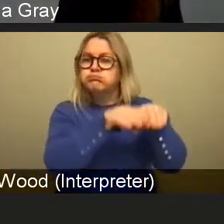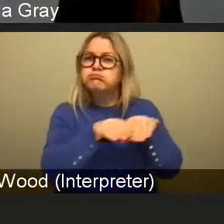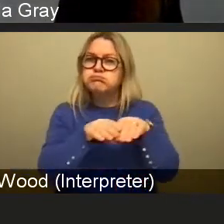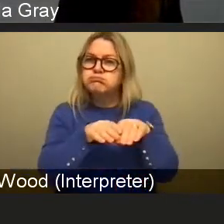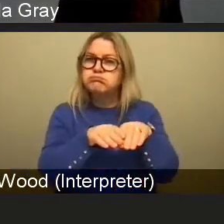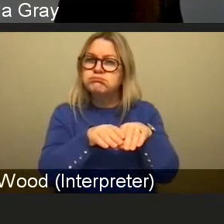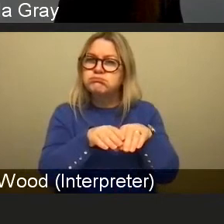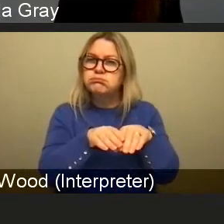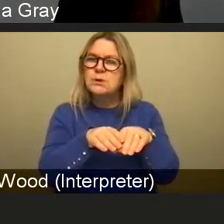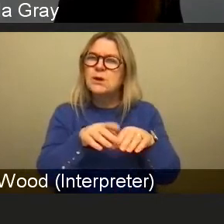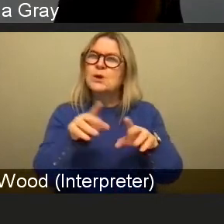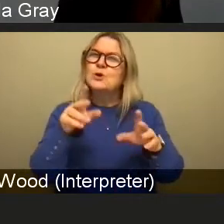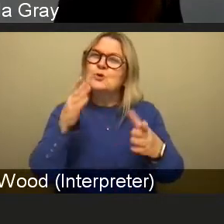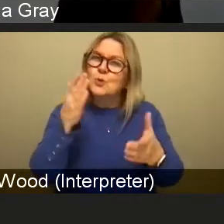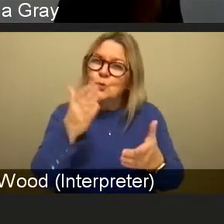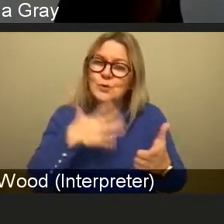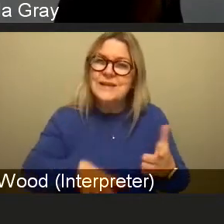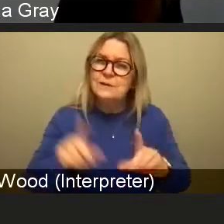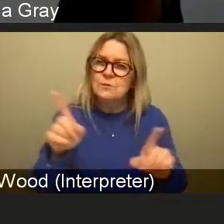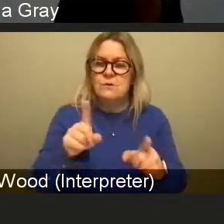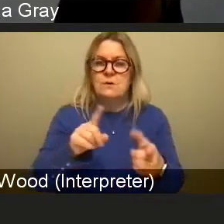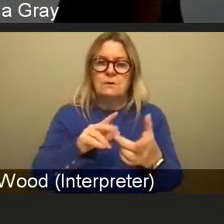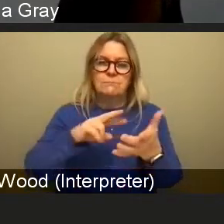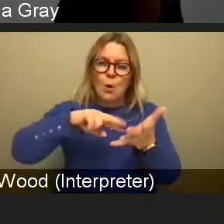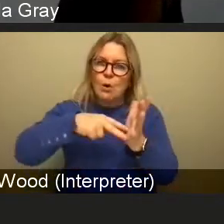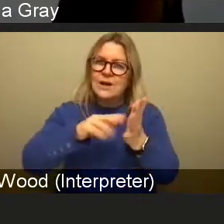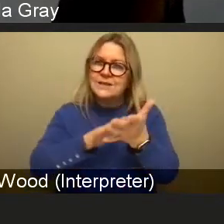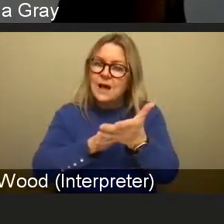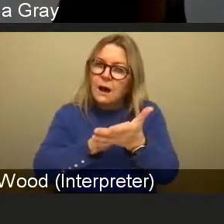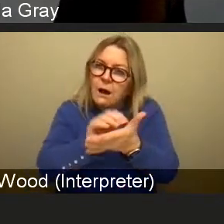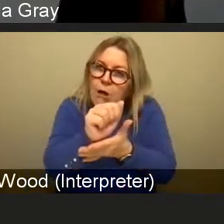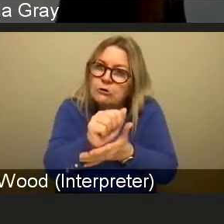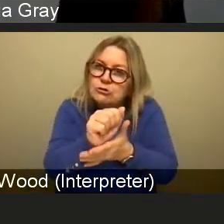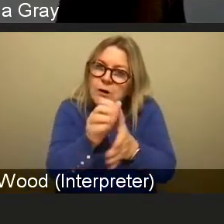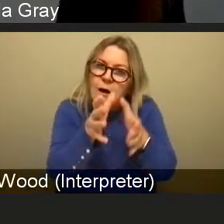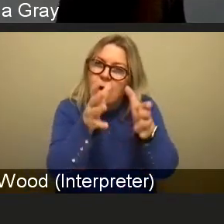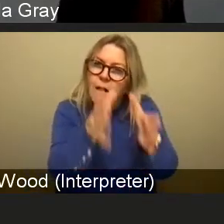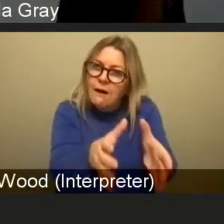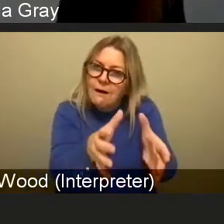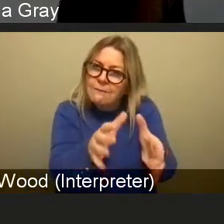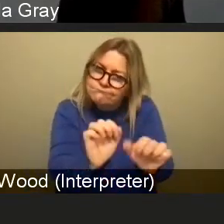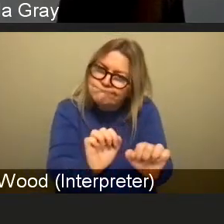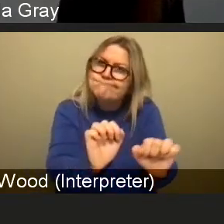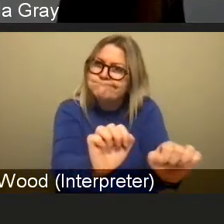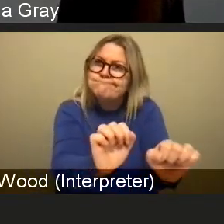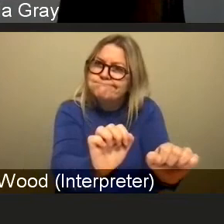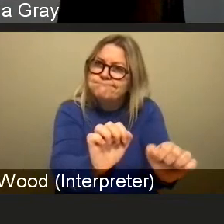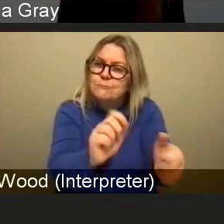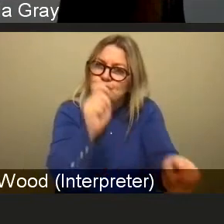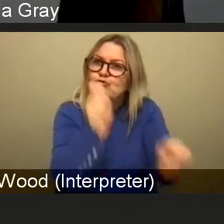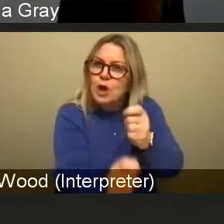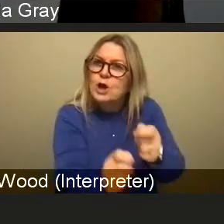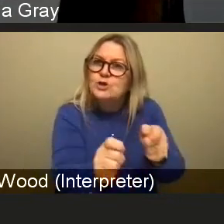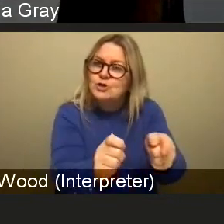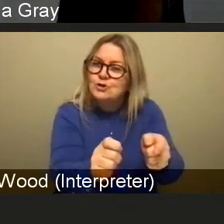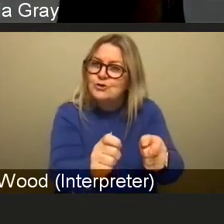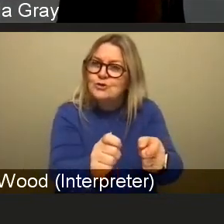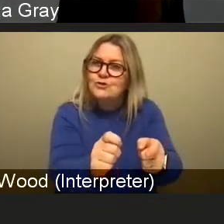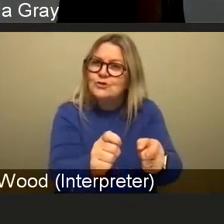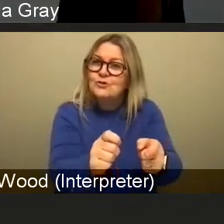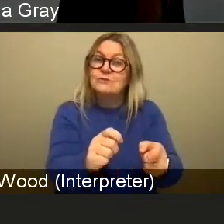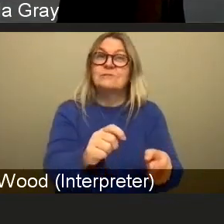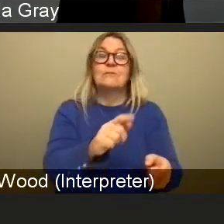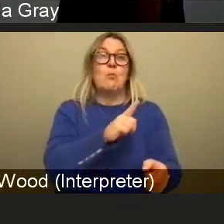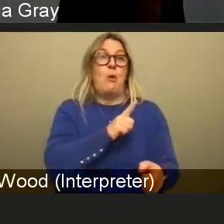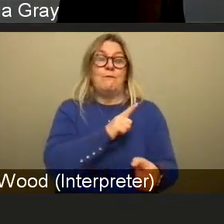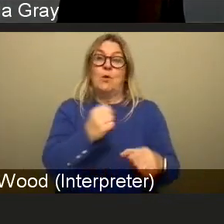organisational culture where the focus is on, you know, let's actually have buy-in as to why we're doing this, and there's